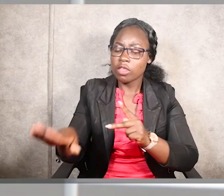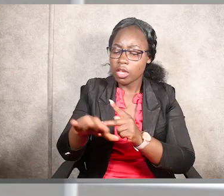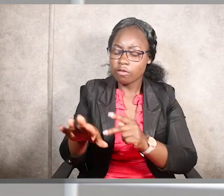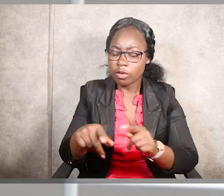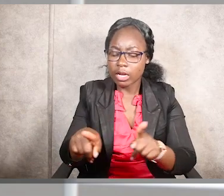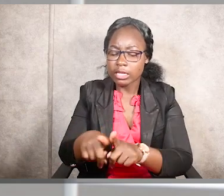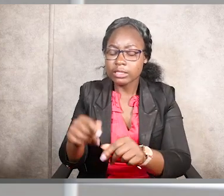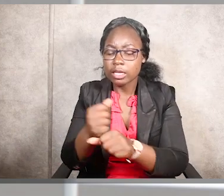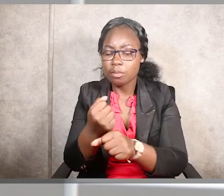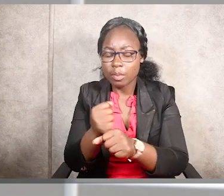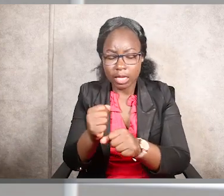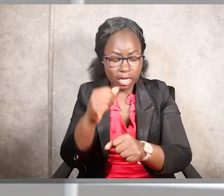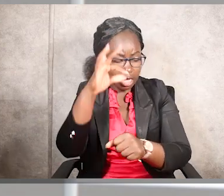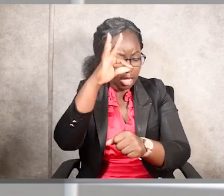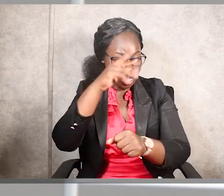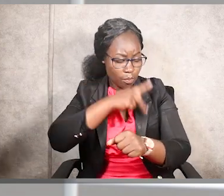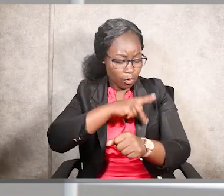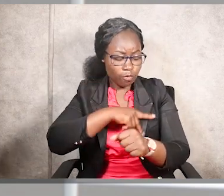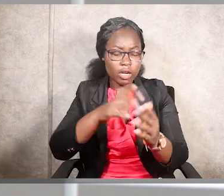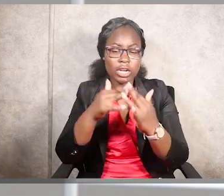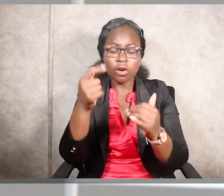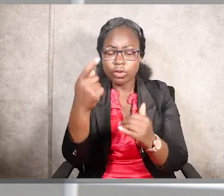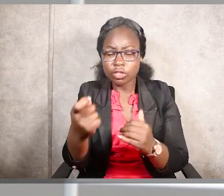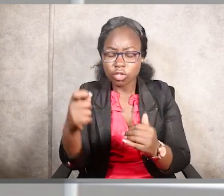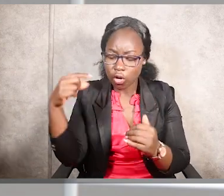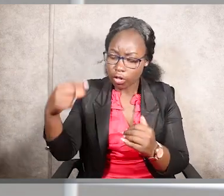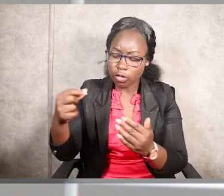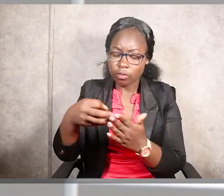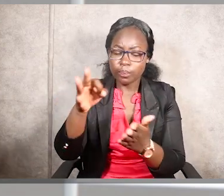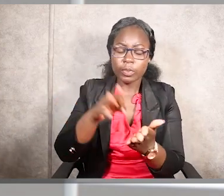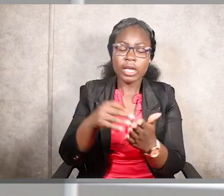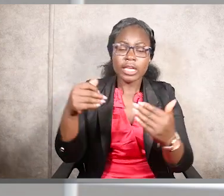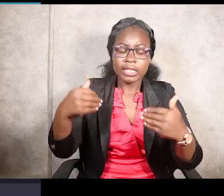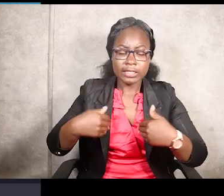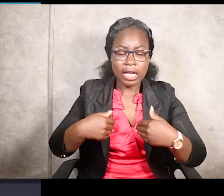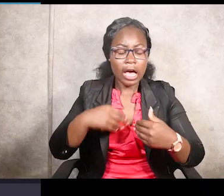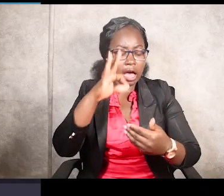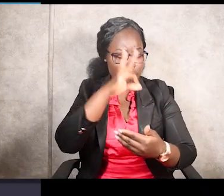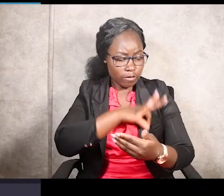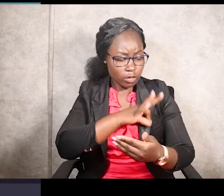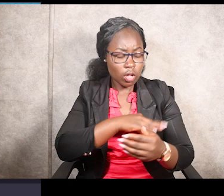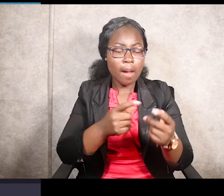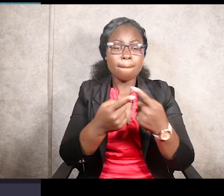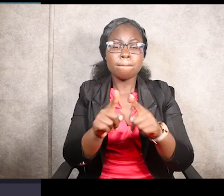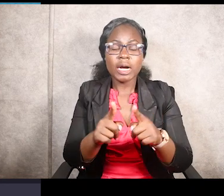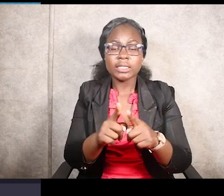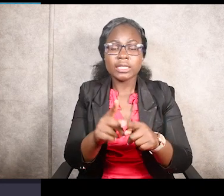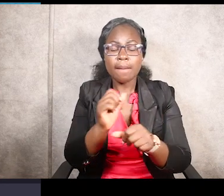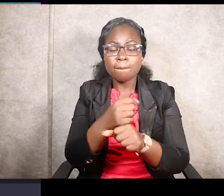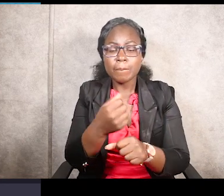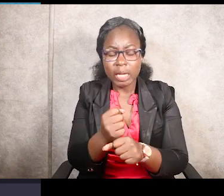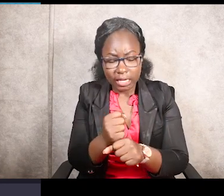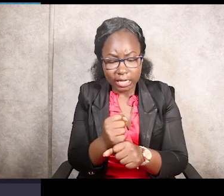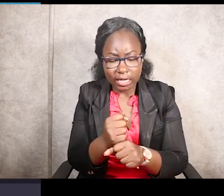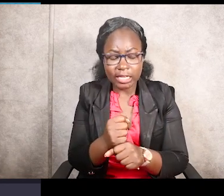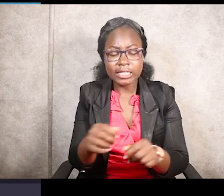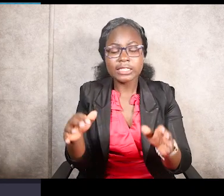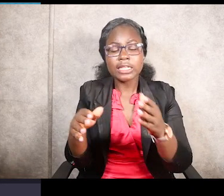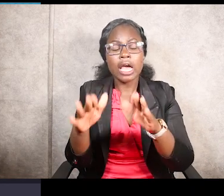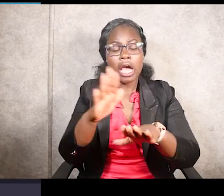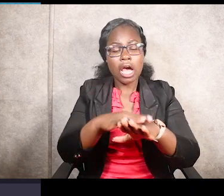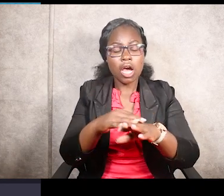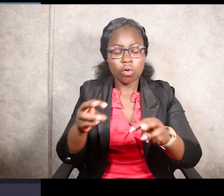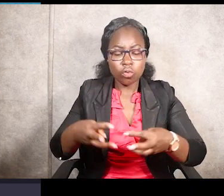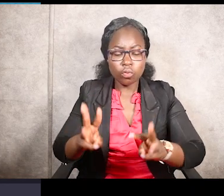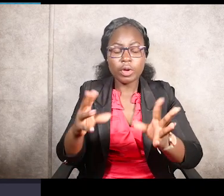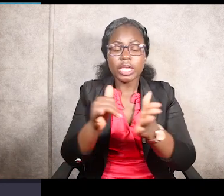as making profits. So in short, green finance is all about making profits, but making them in a sustainable way that